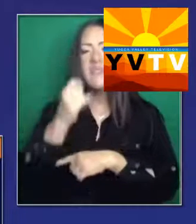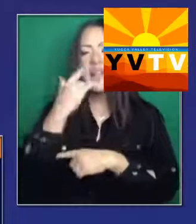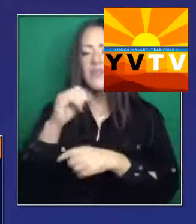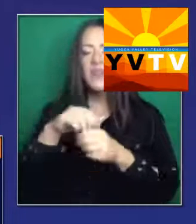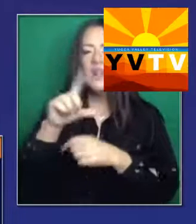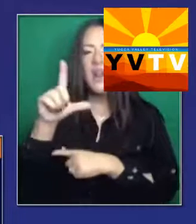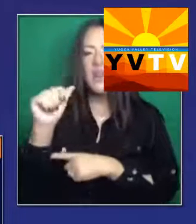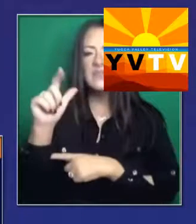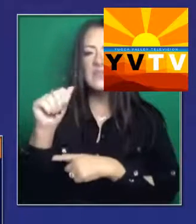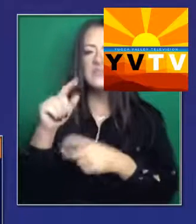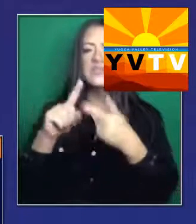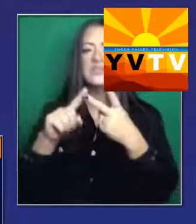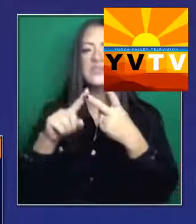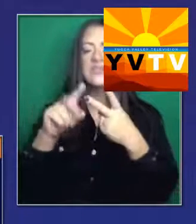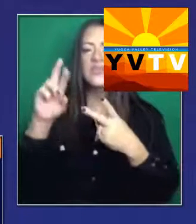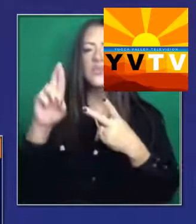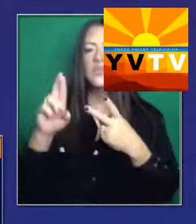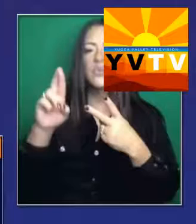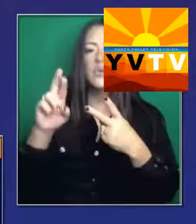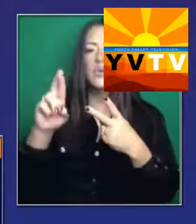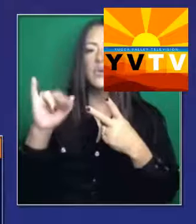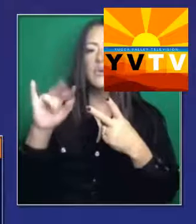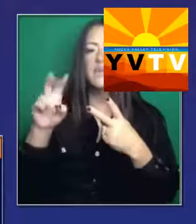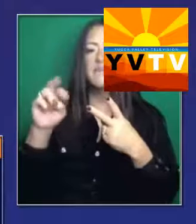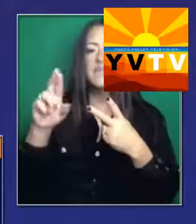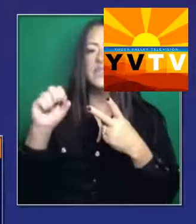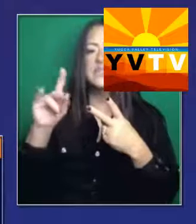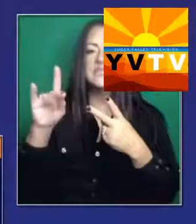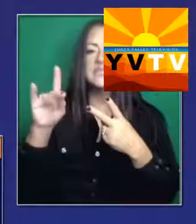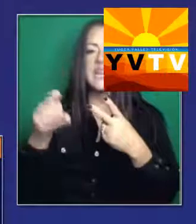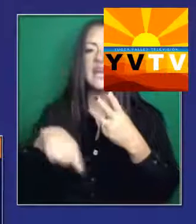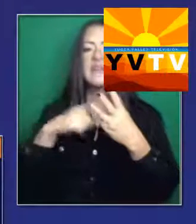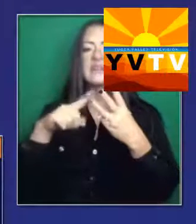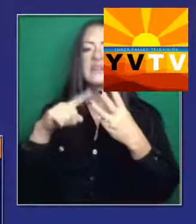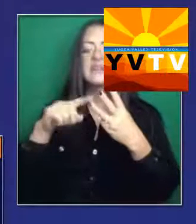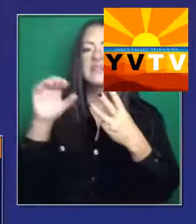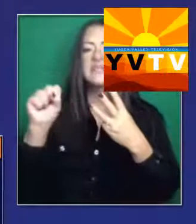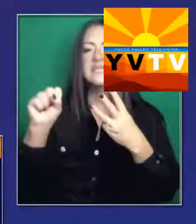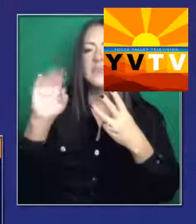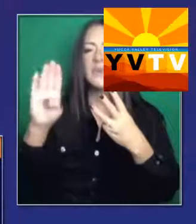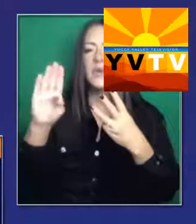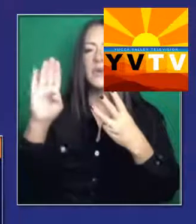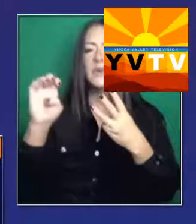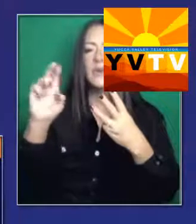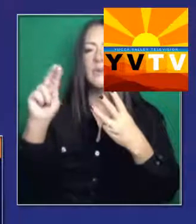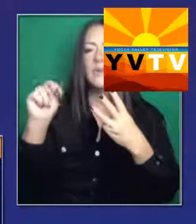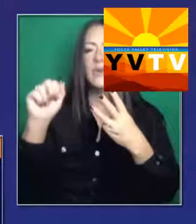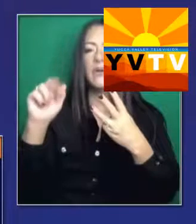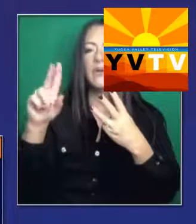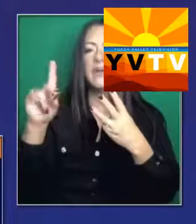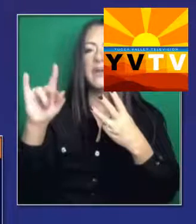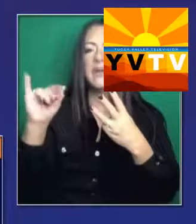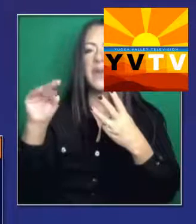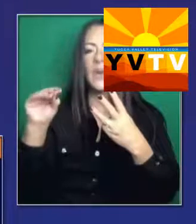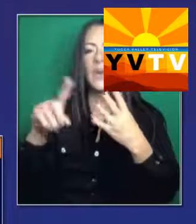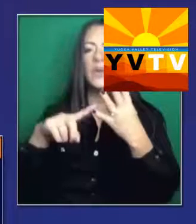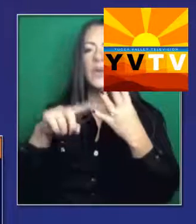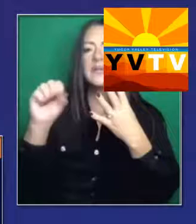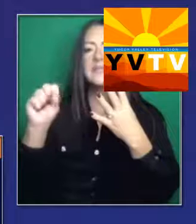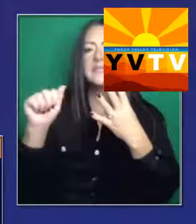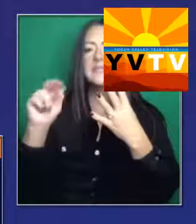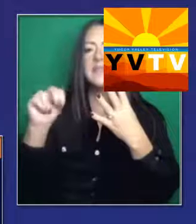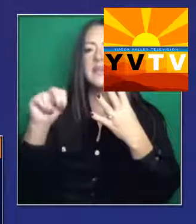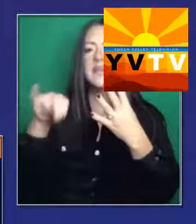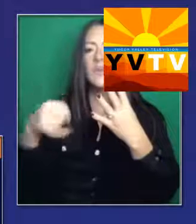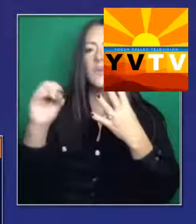San Joaquin. We've also deployed teams. These teams, just as a reminder, are made up of our EMSA folks and OSHPD and Cal OES,